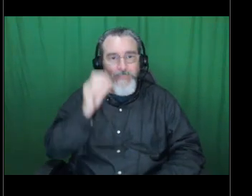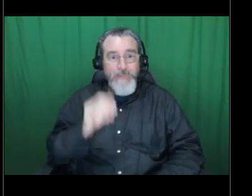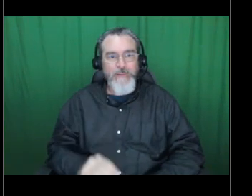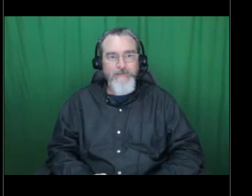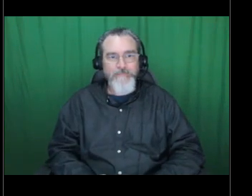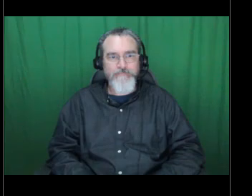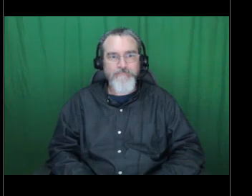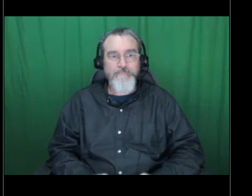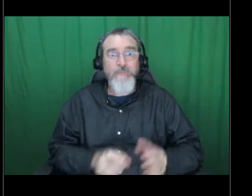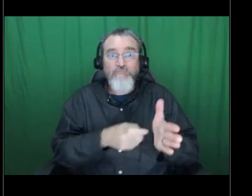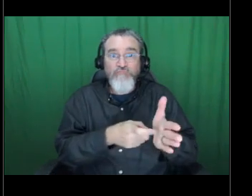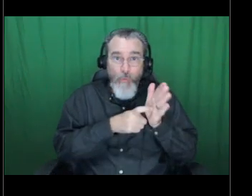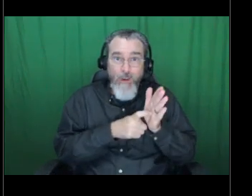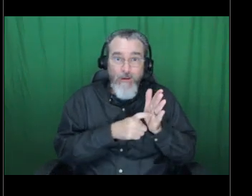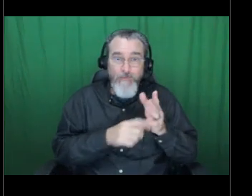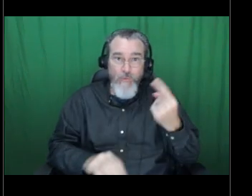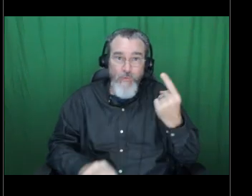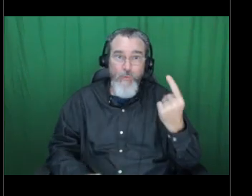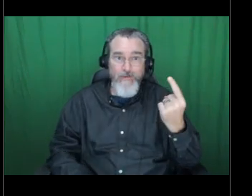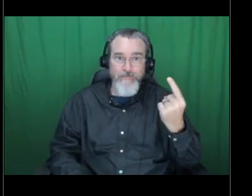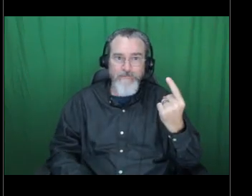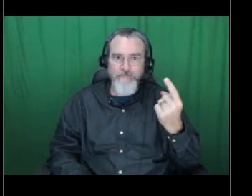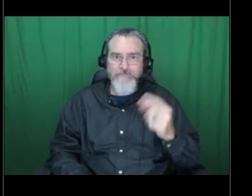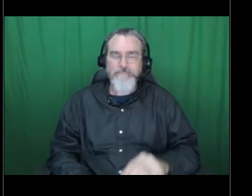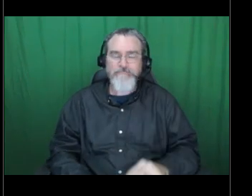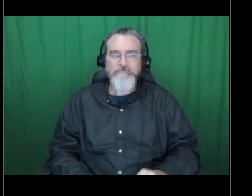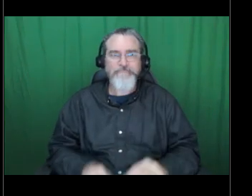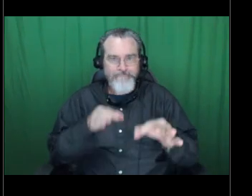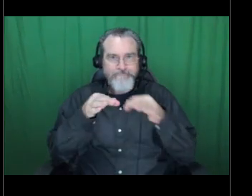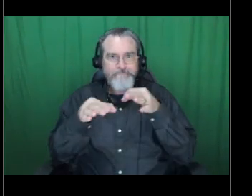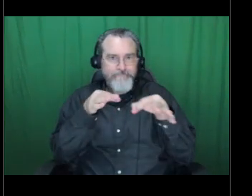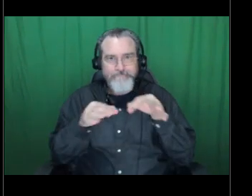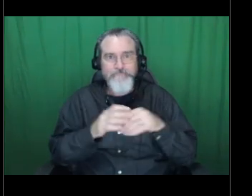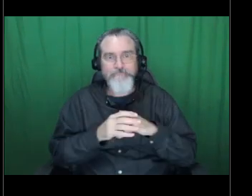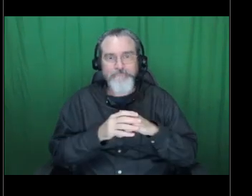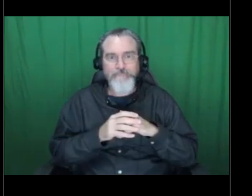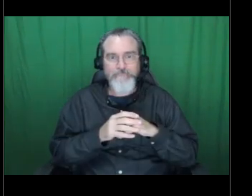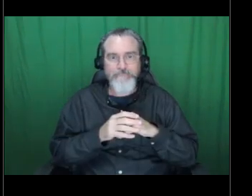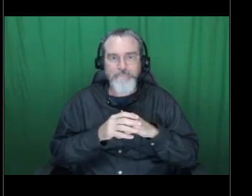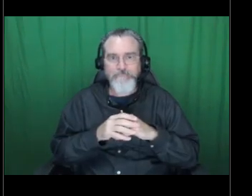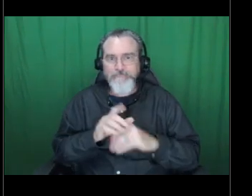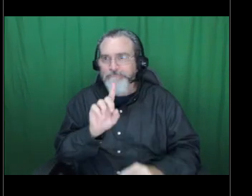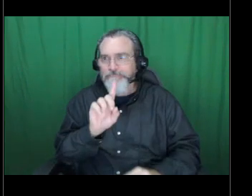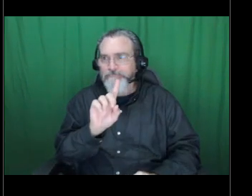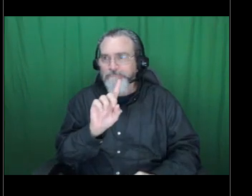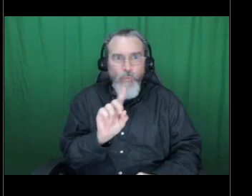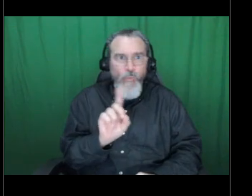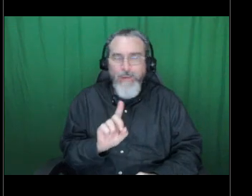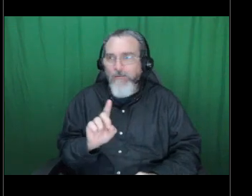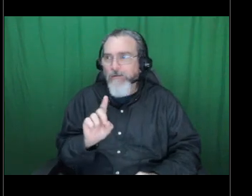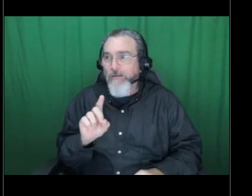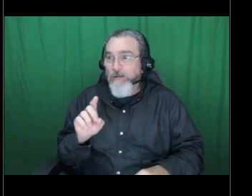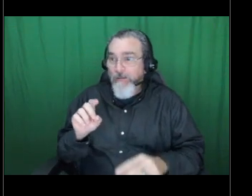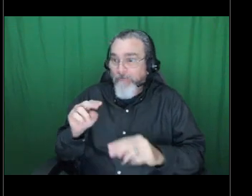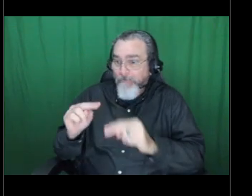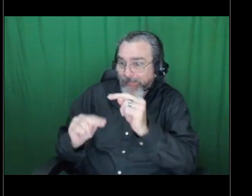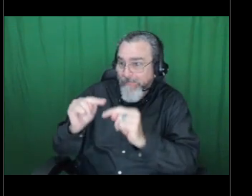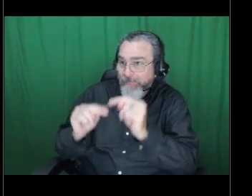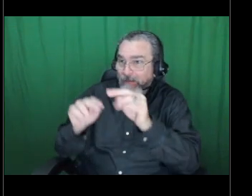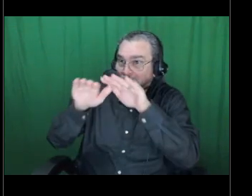Requirement 1 specifies that each covered building on a